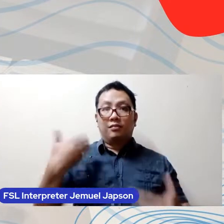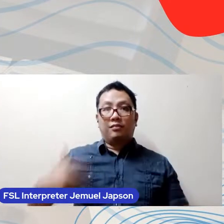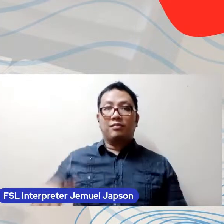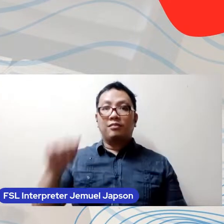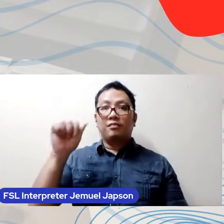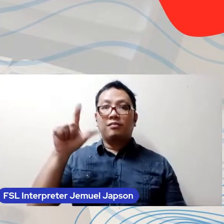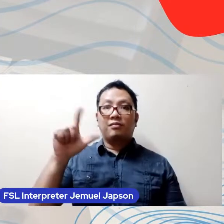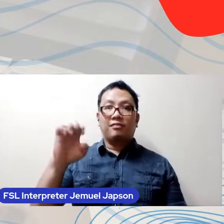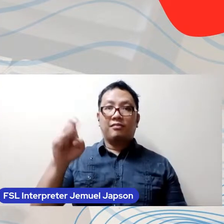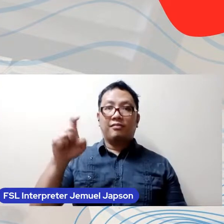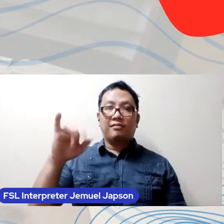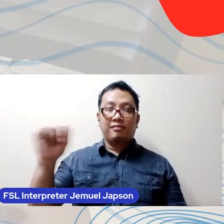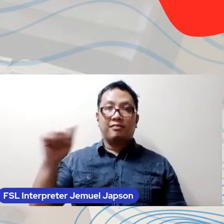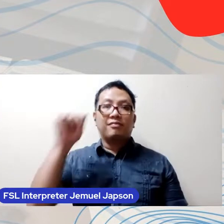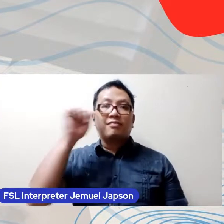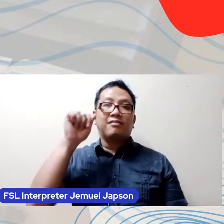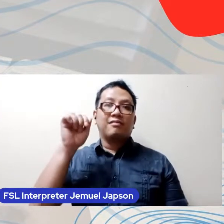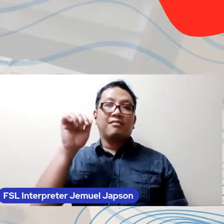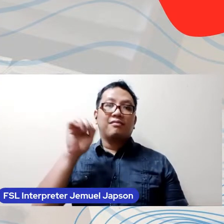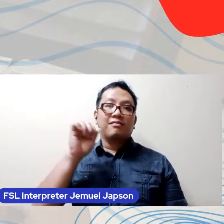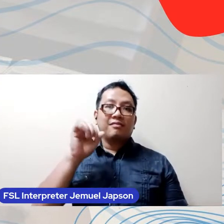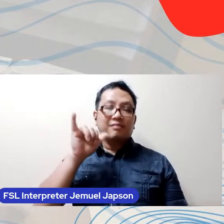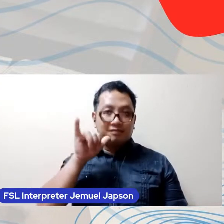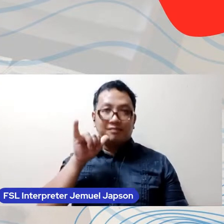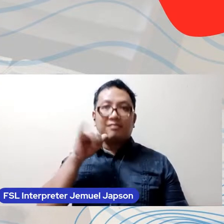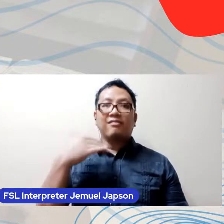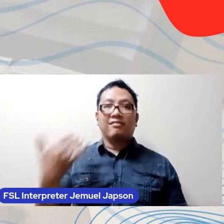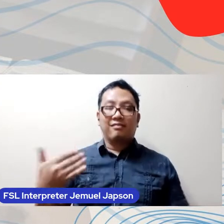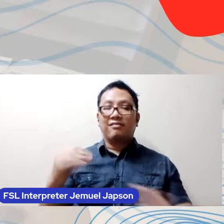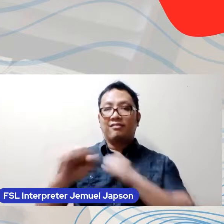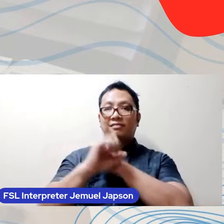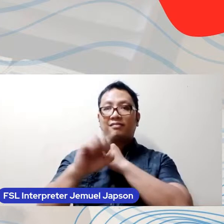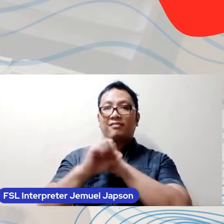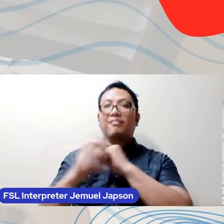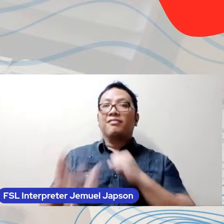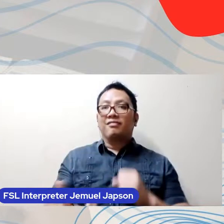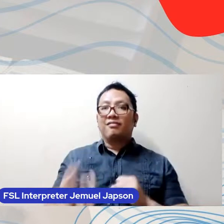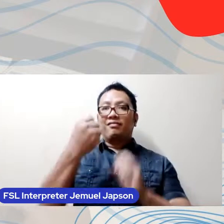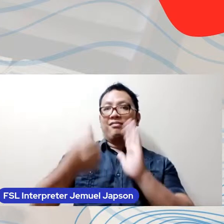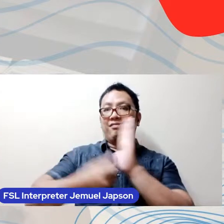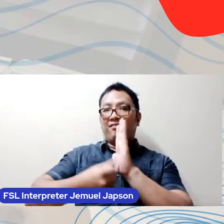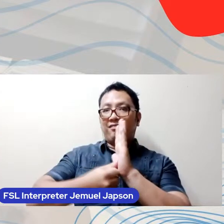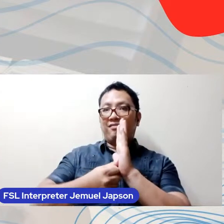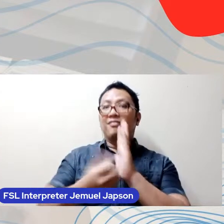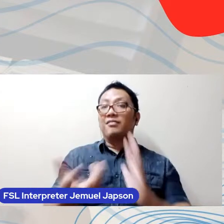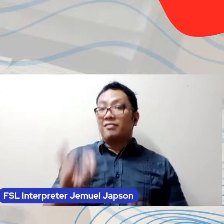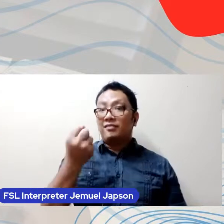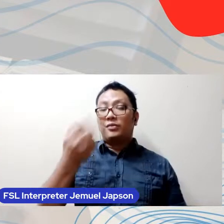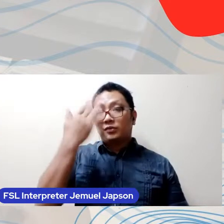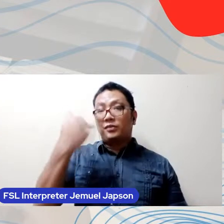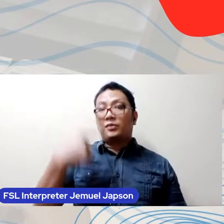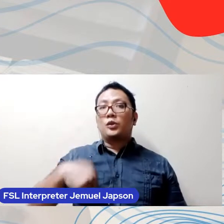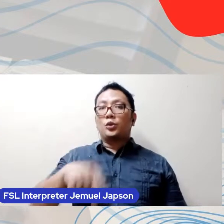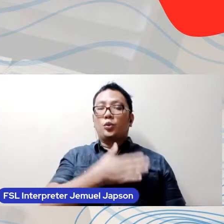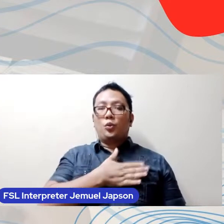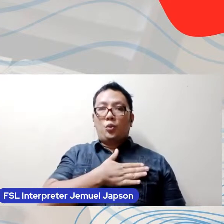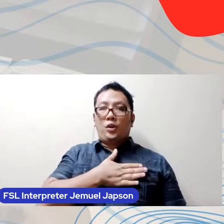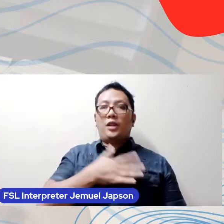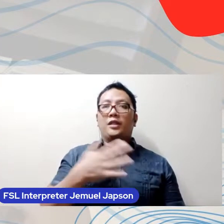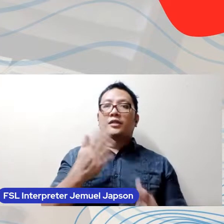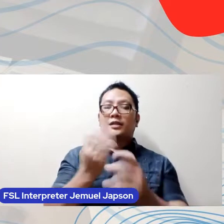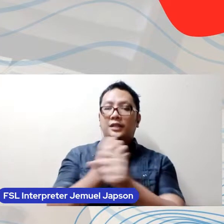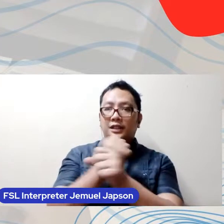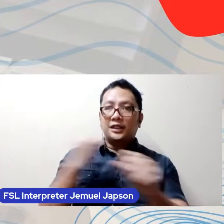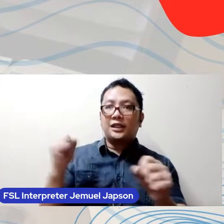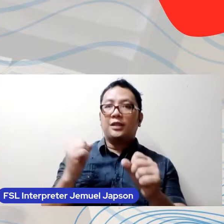Project Officer ng Lente, and I advocate na sa atin ang eleksyon. Sa atin because I want a safe, accountable,